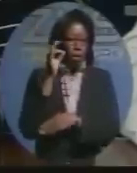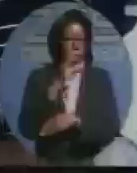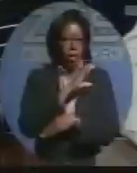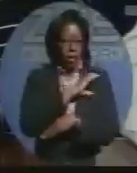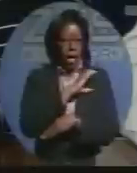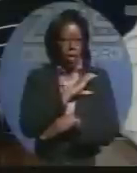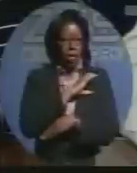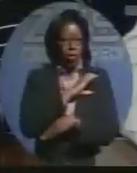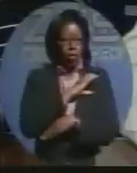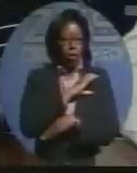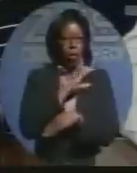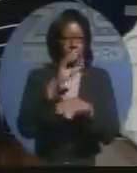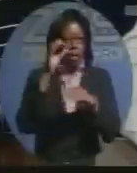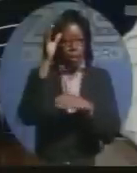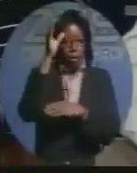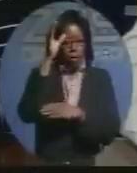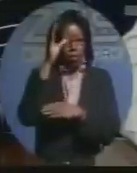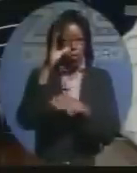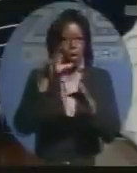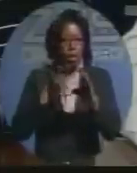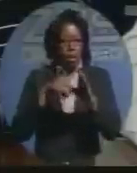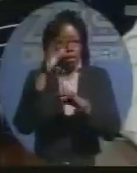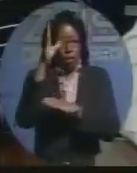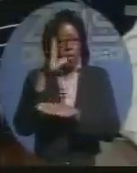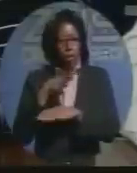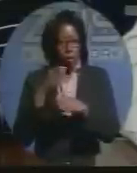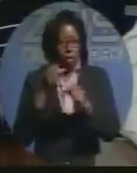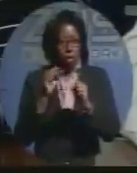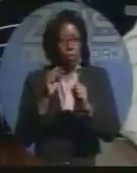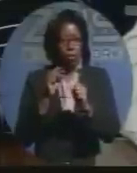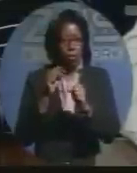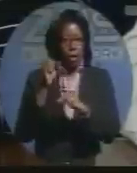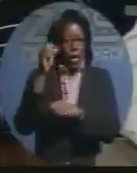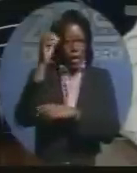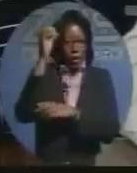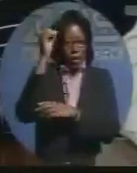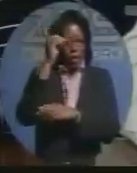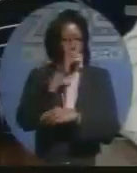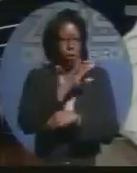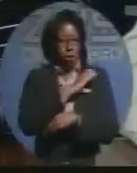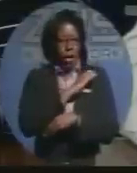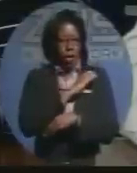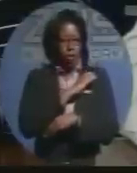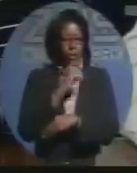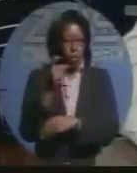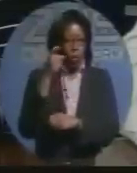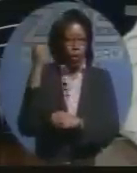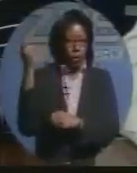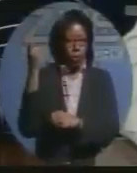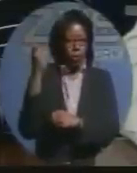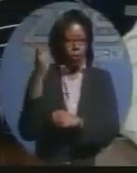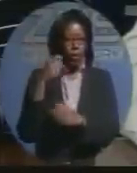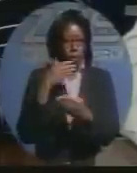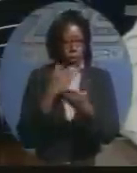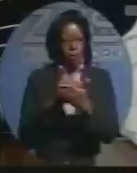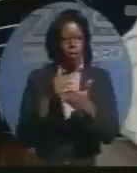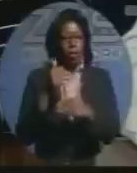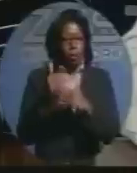Darren Cash was the winner. It was a very, very democratic, non-violent